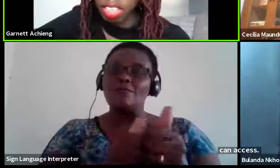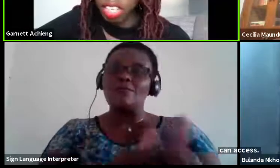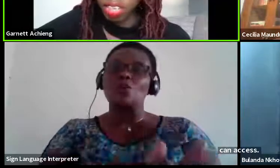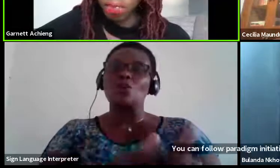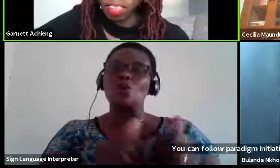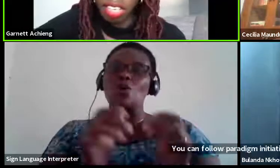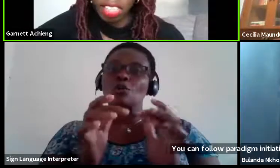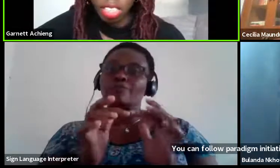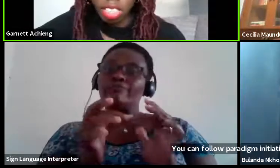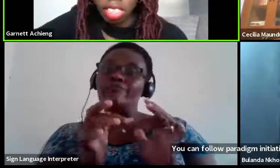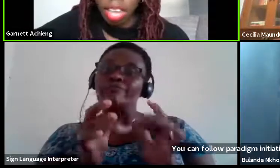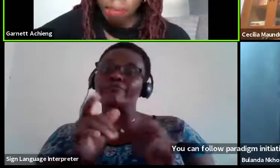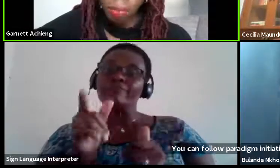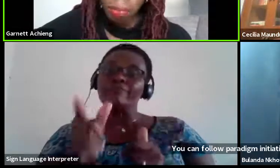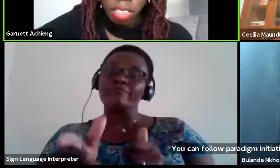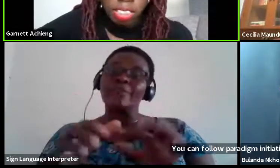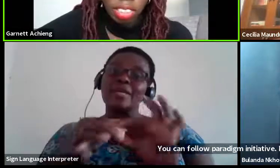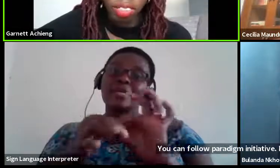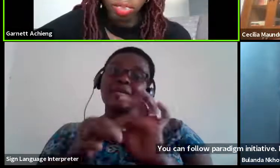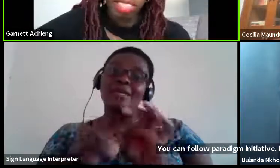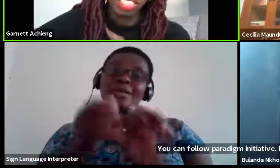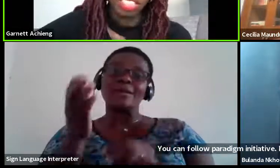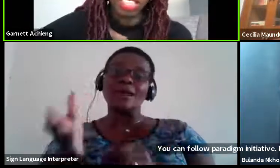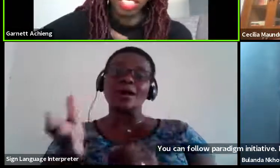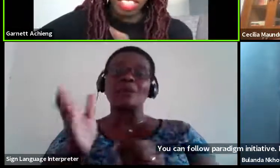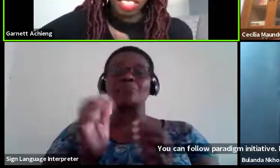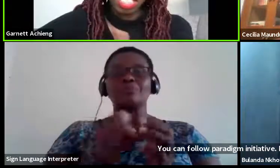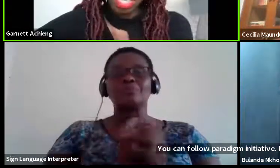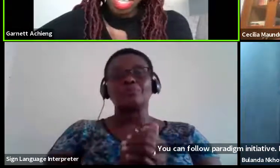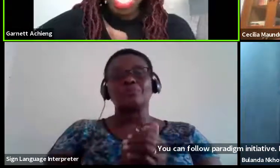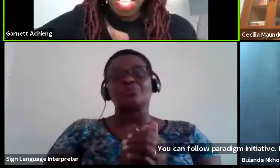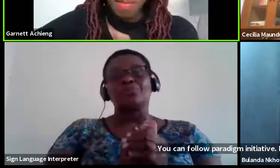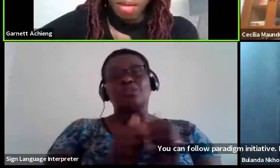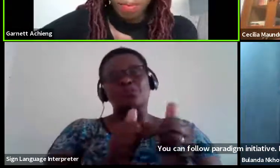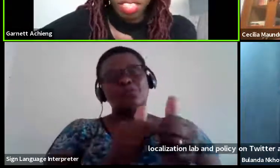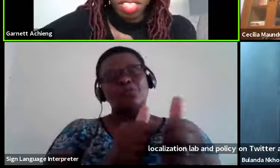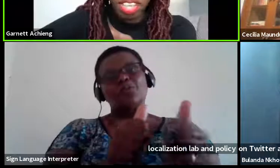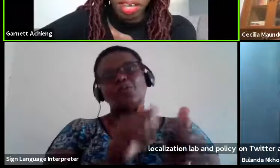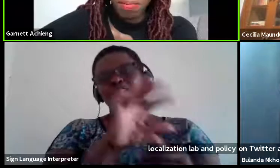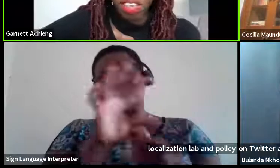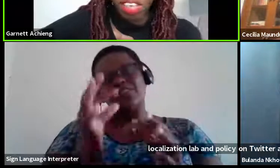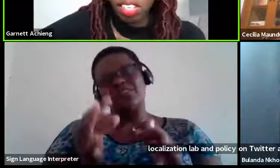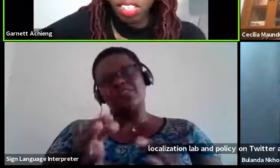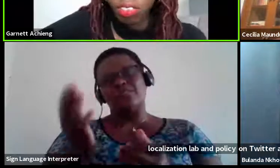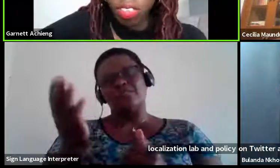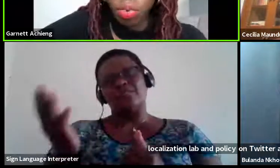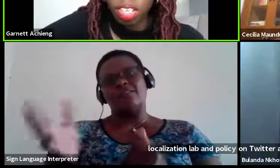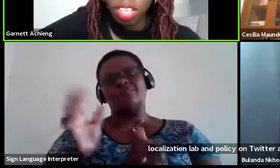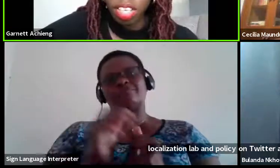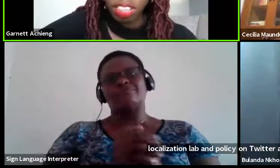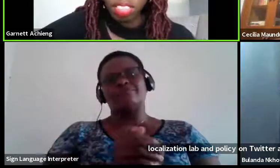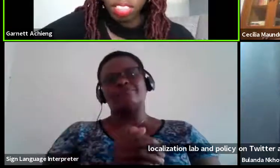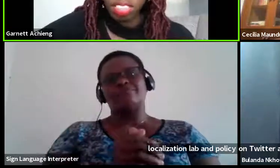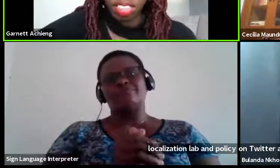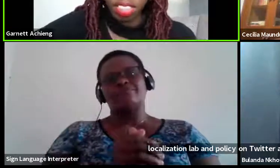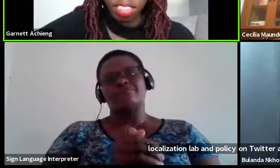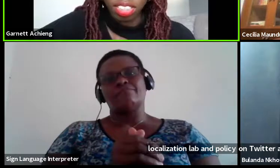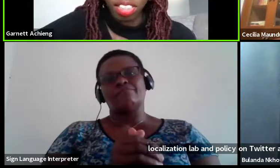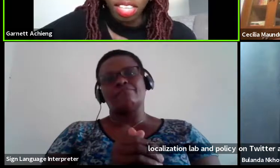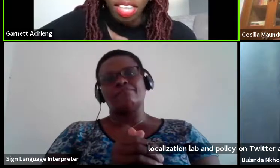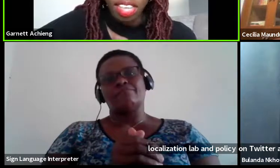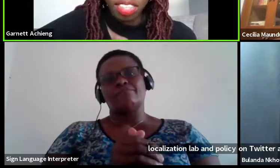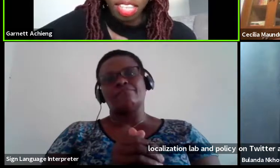Internet Localization Lab, and Policy on Twitter and LinkedIn to keep up with all our different work on digital